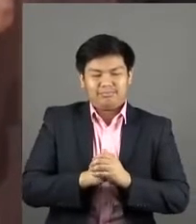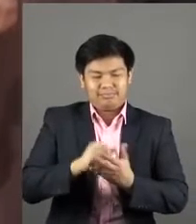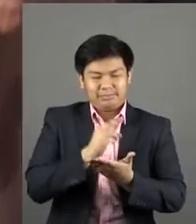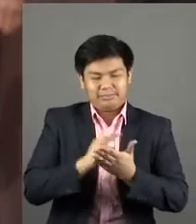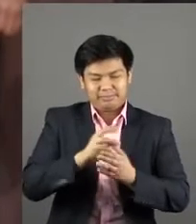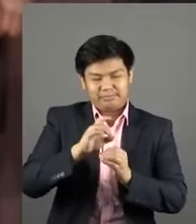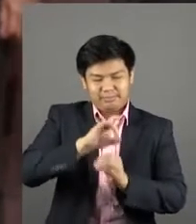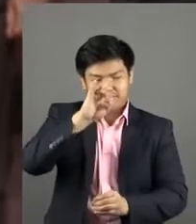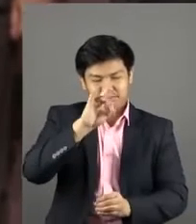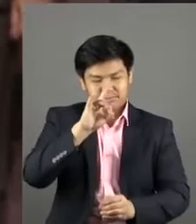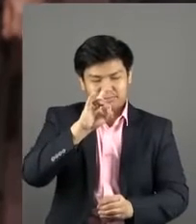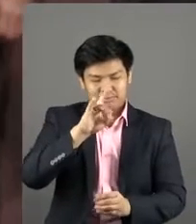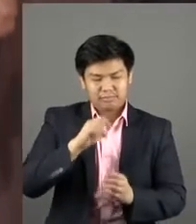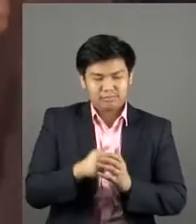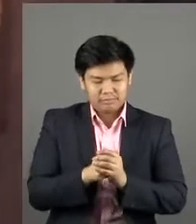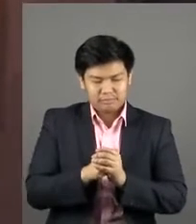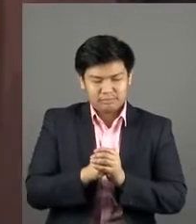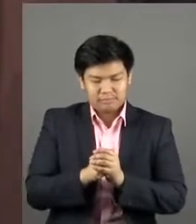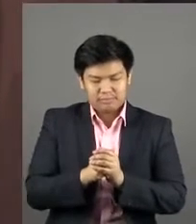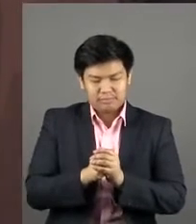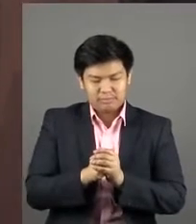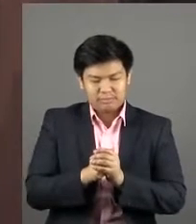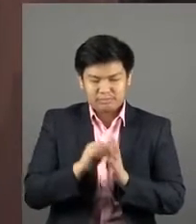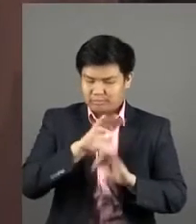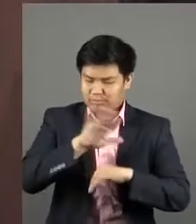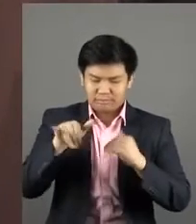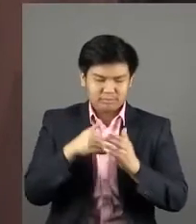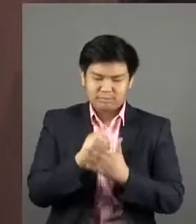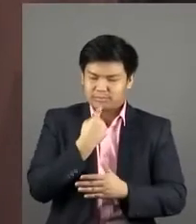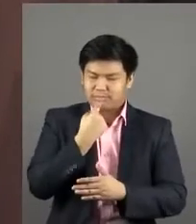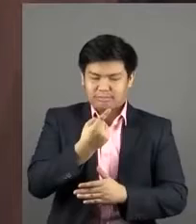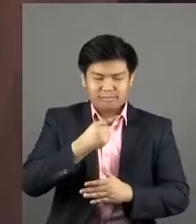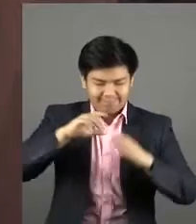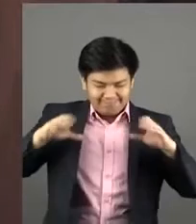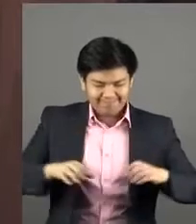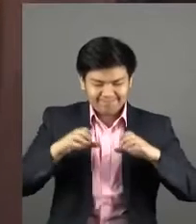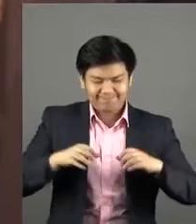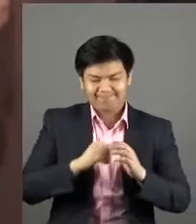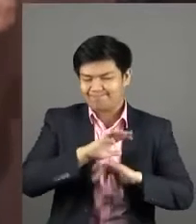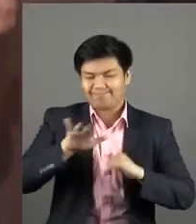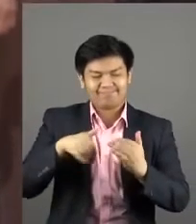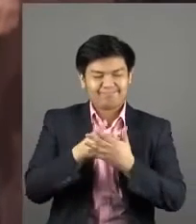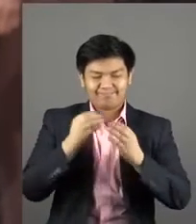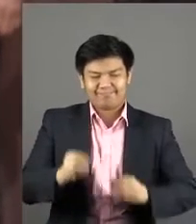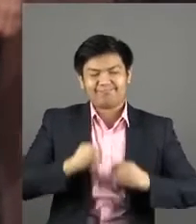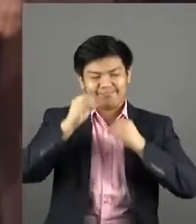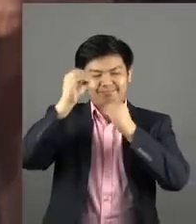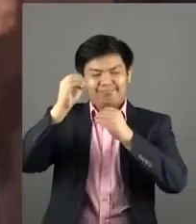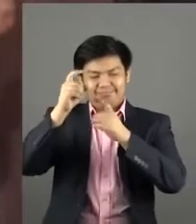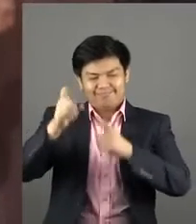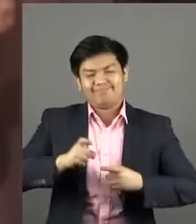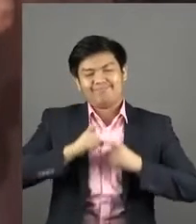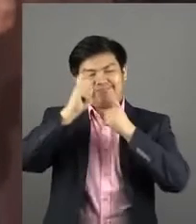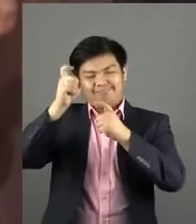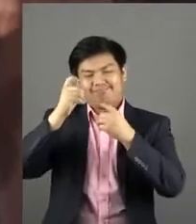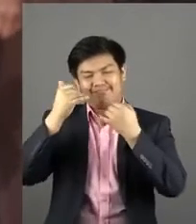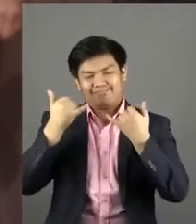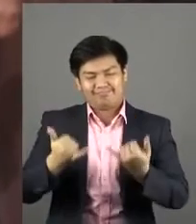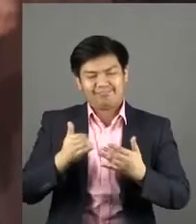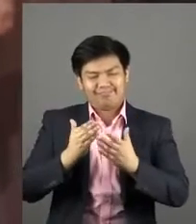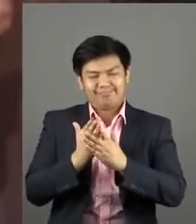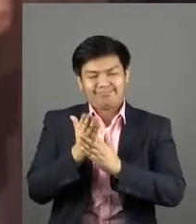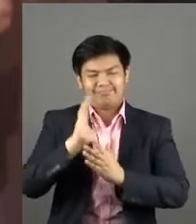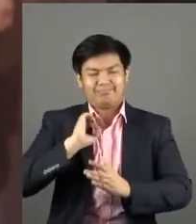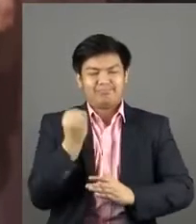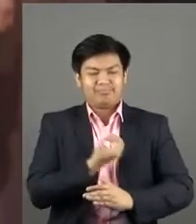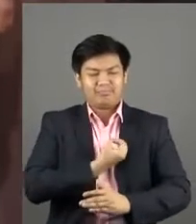Holy Spirit, may all that we say and do, all that we give you, offer you, through our